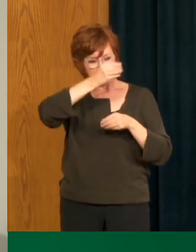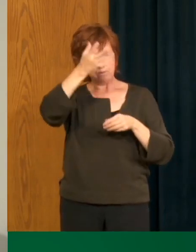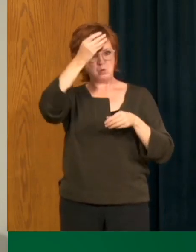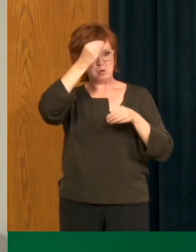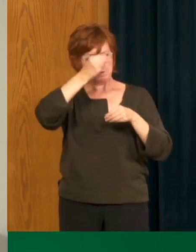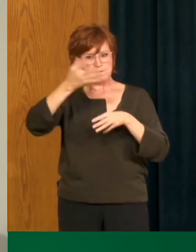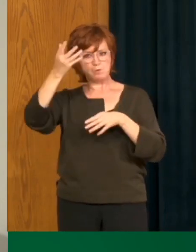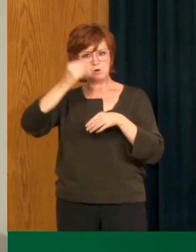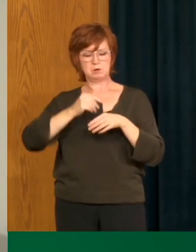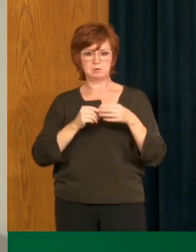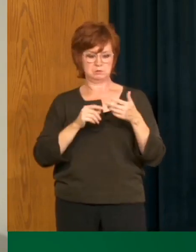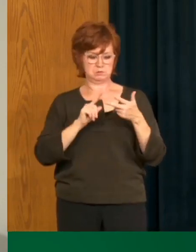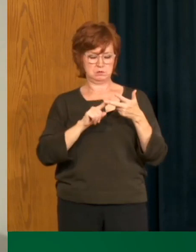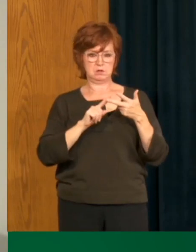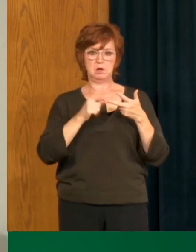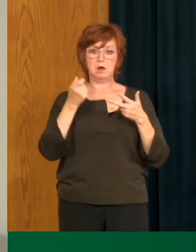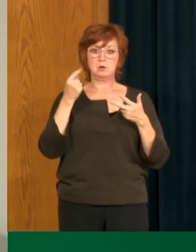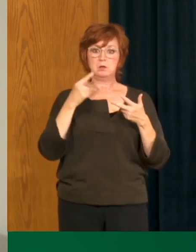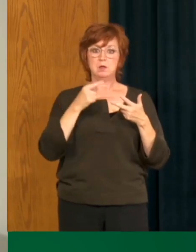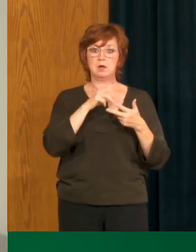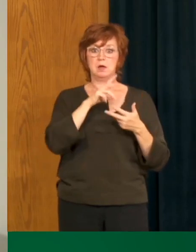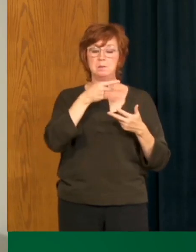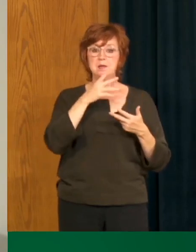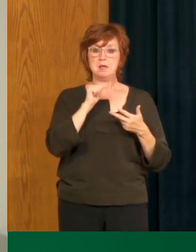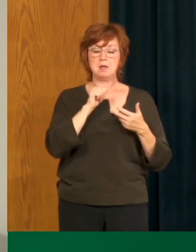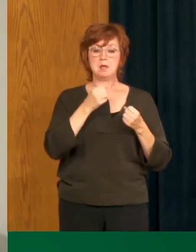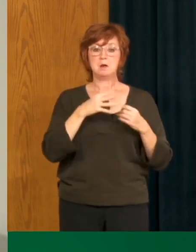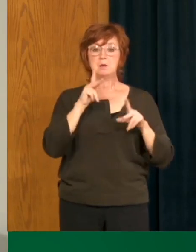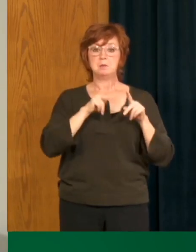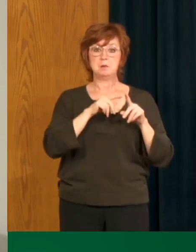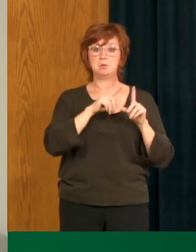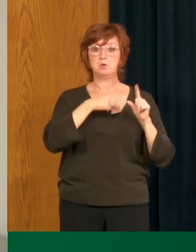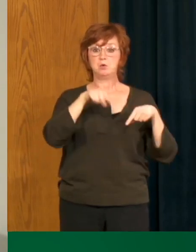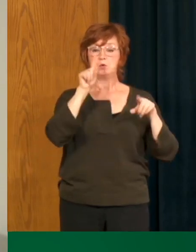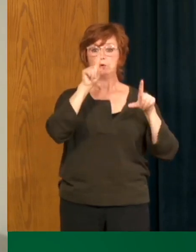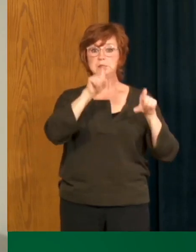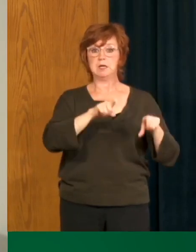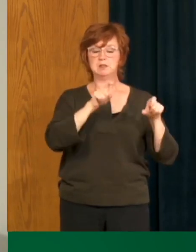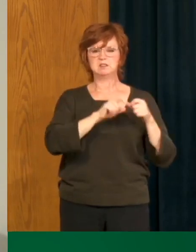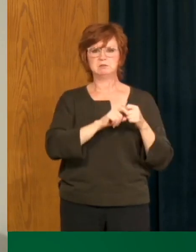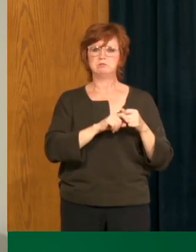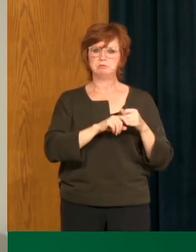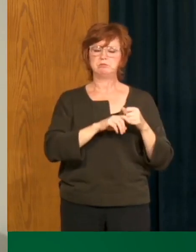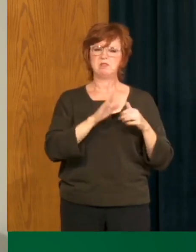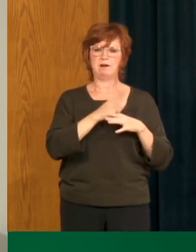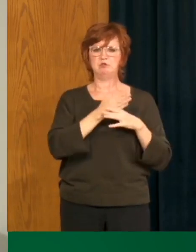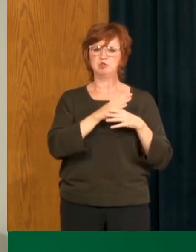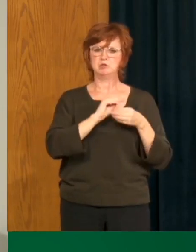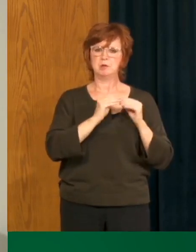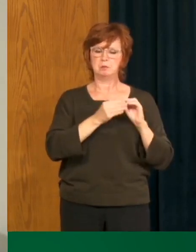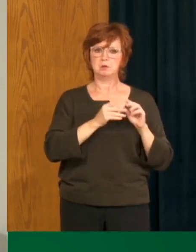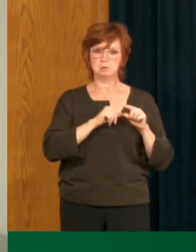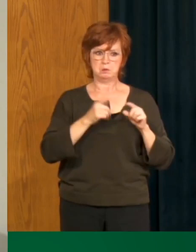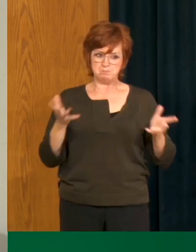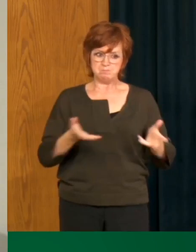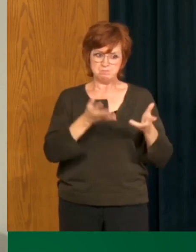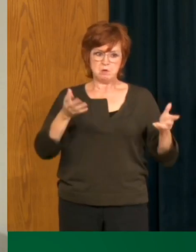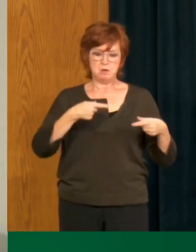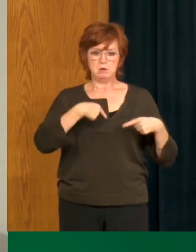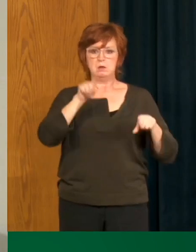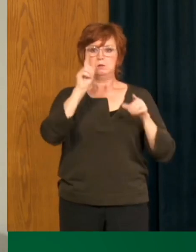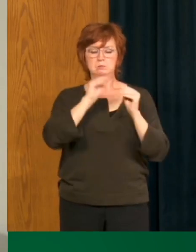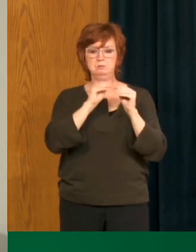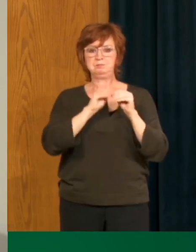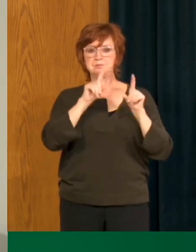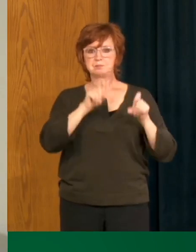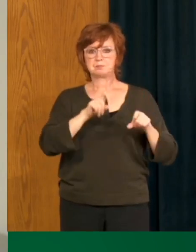testing rates in PA were not very low; they were about average, but we still wanted to encourage a higher level of testing. And so those